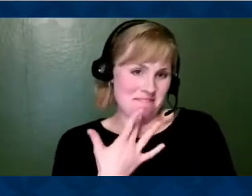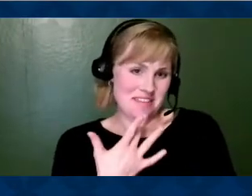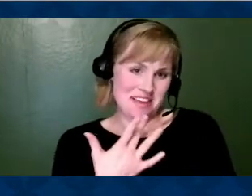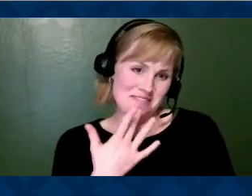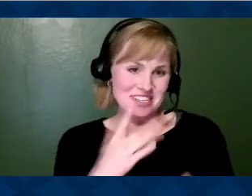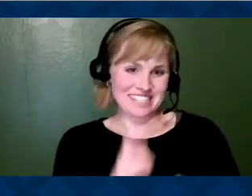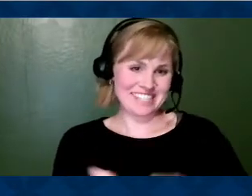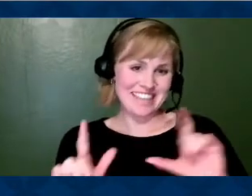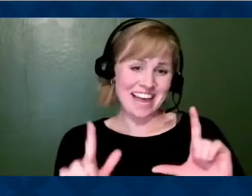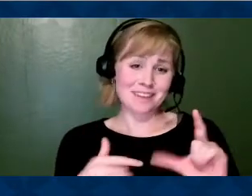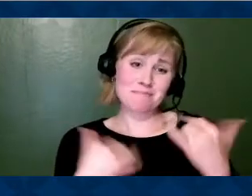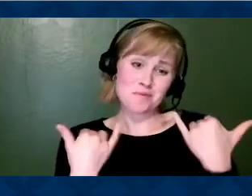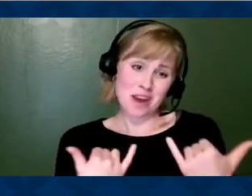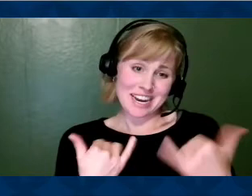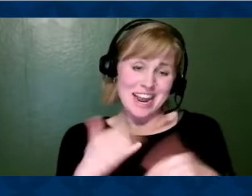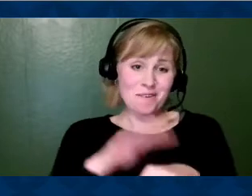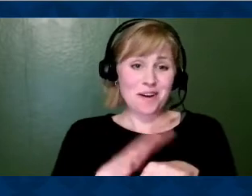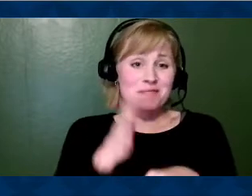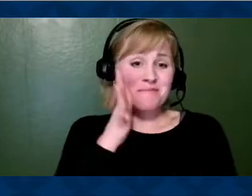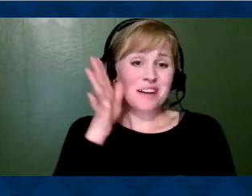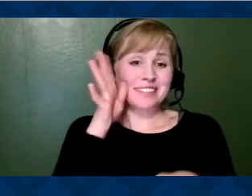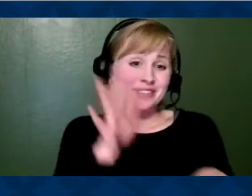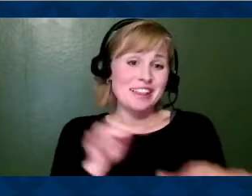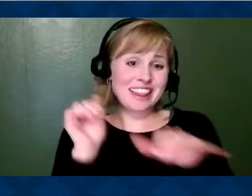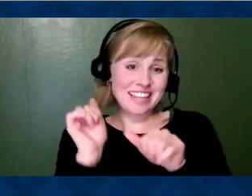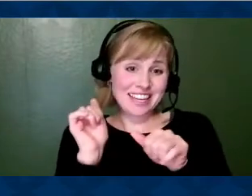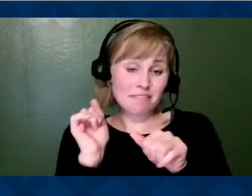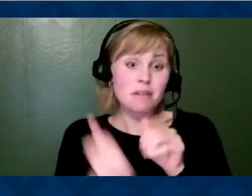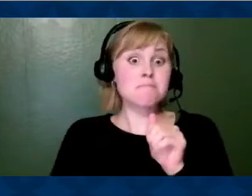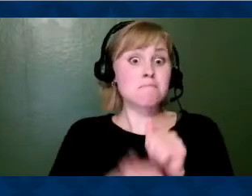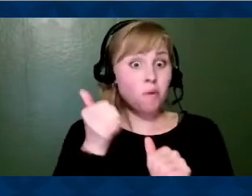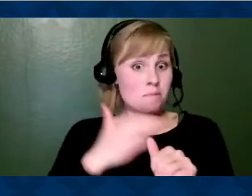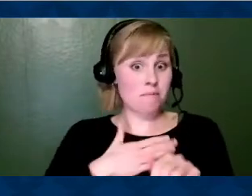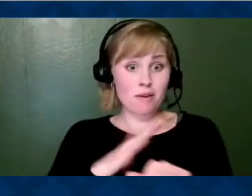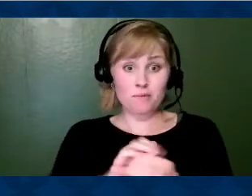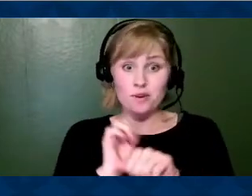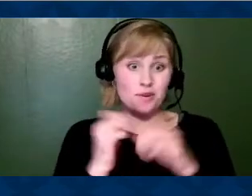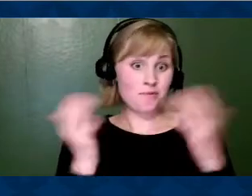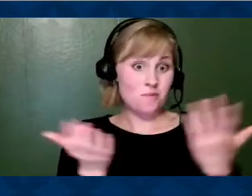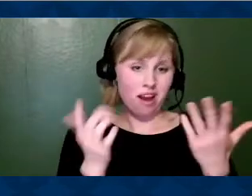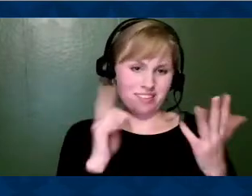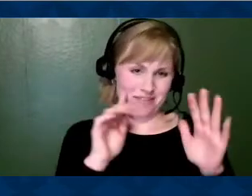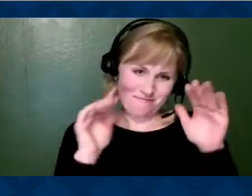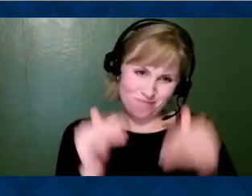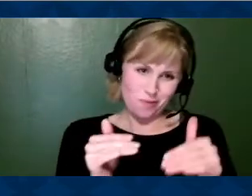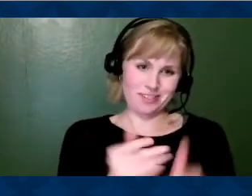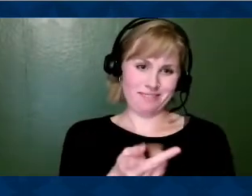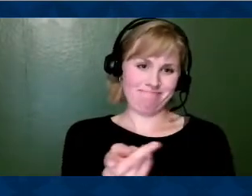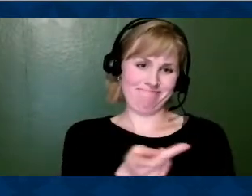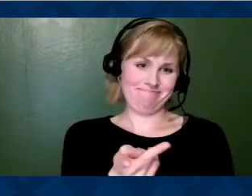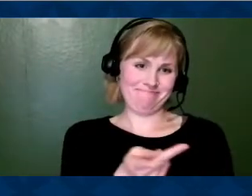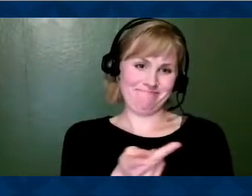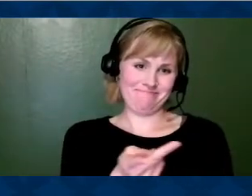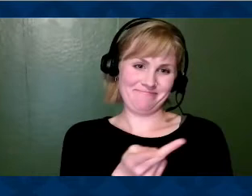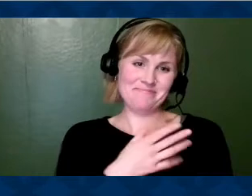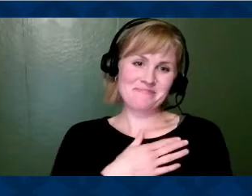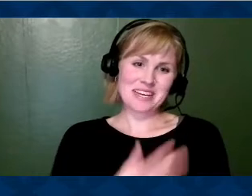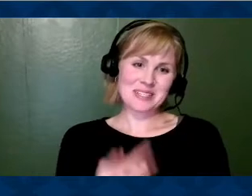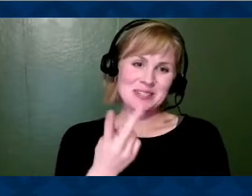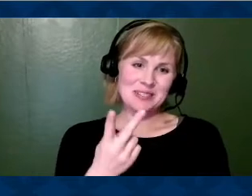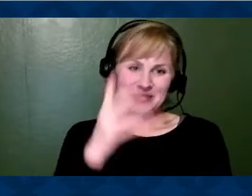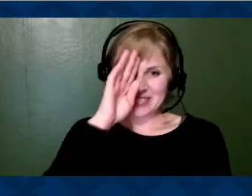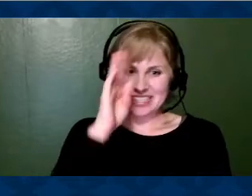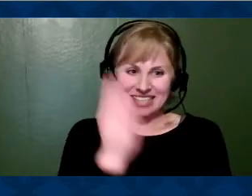right now, so most of my work has actually been focused on these important figures, my two sons. This is my pandemic